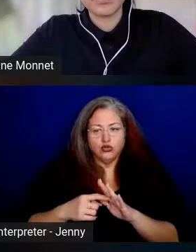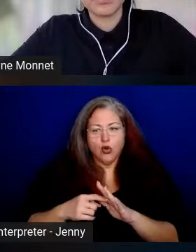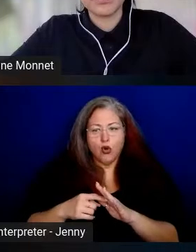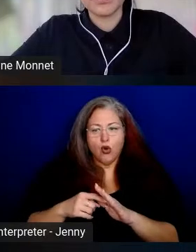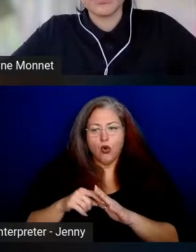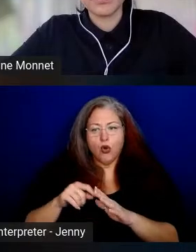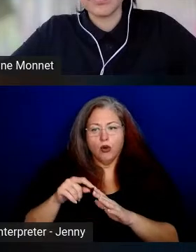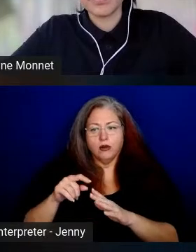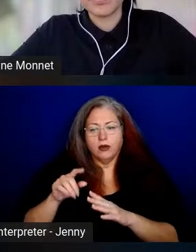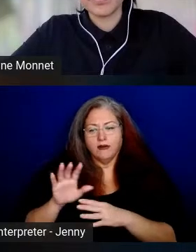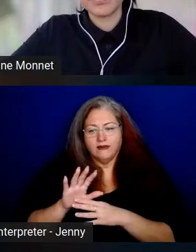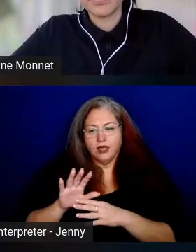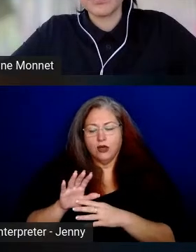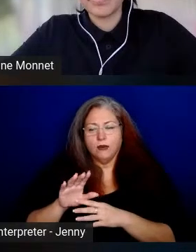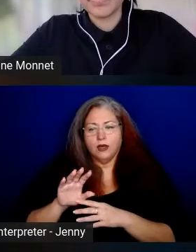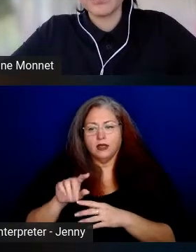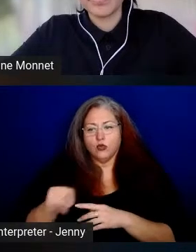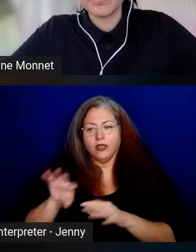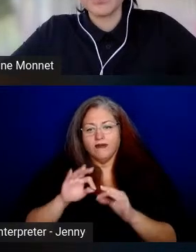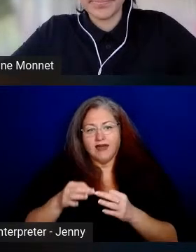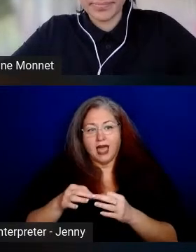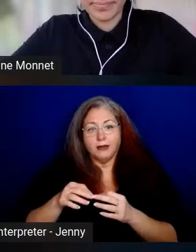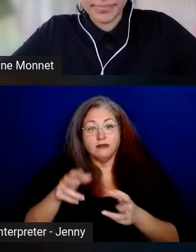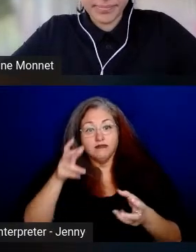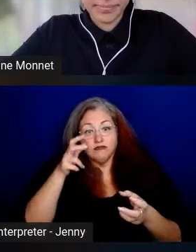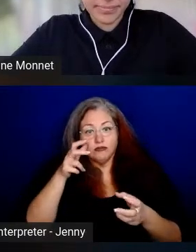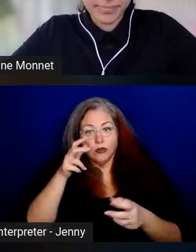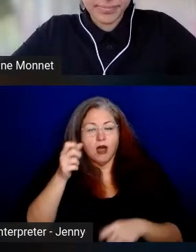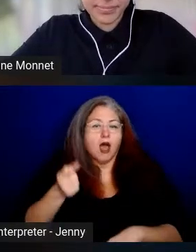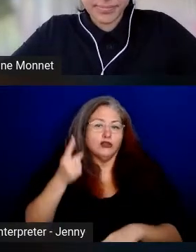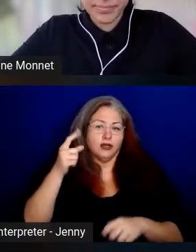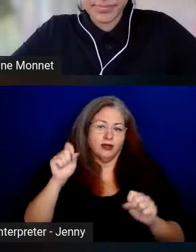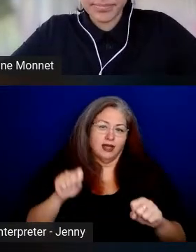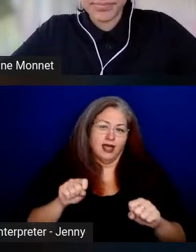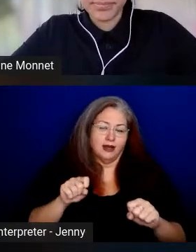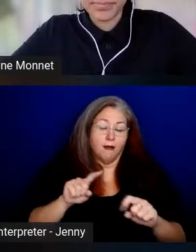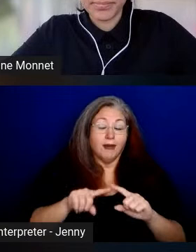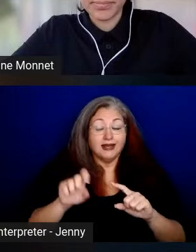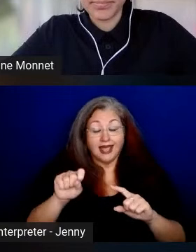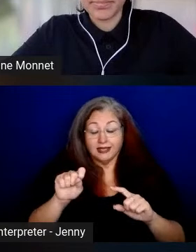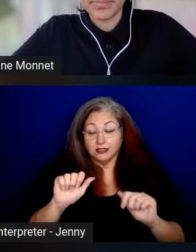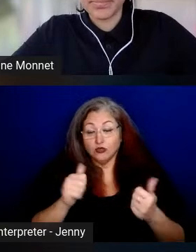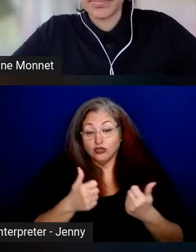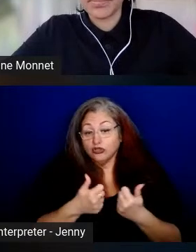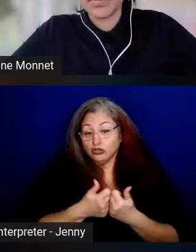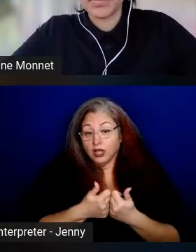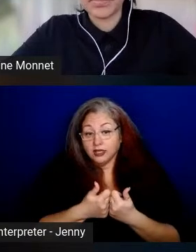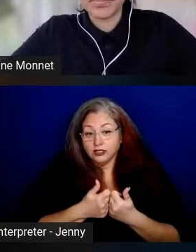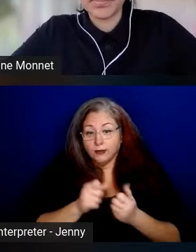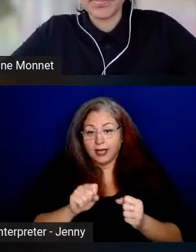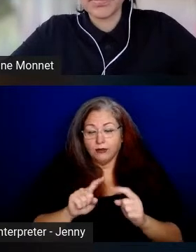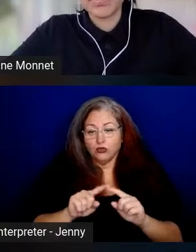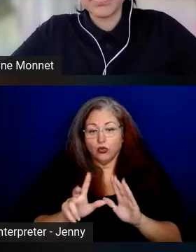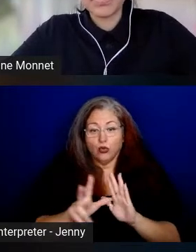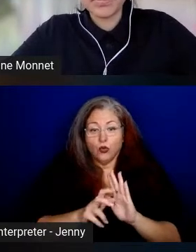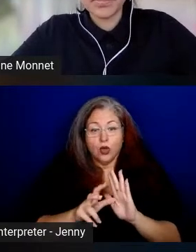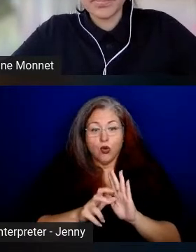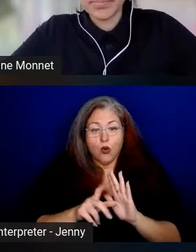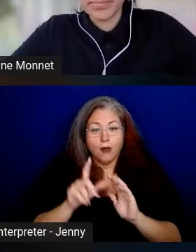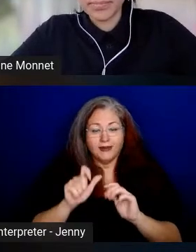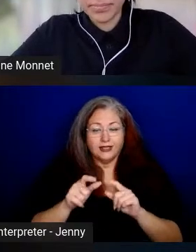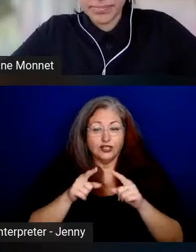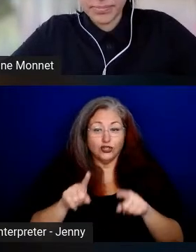language that families could understand. And it was challenging to record it because it was